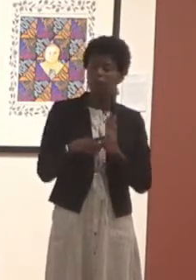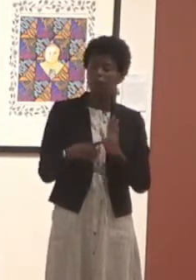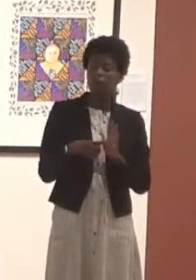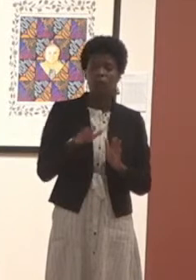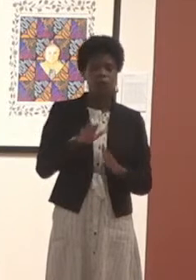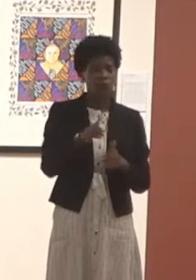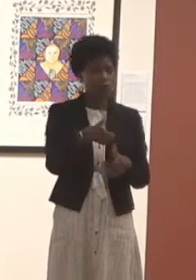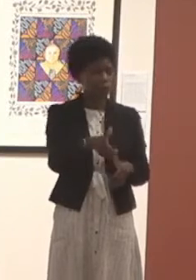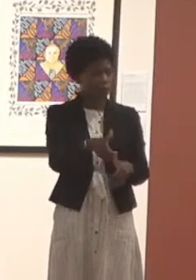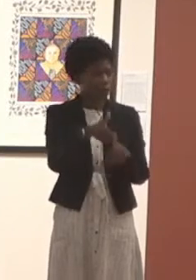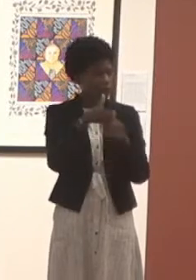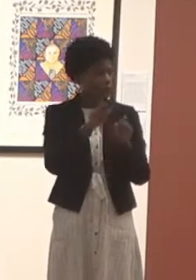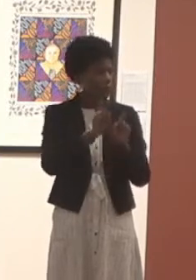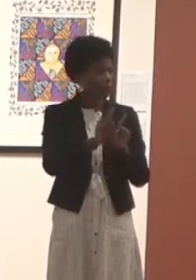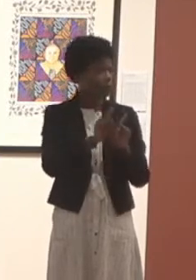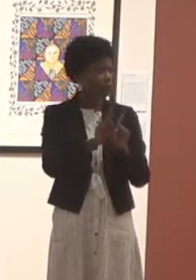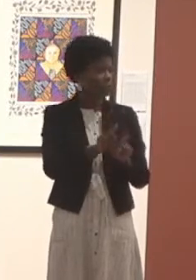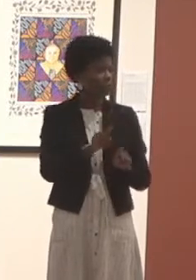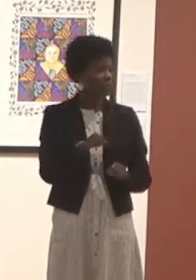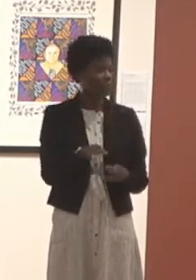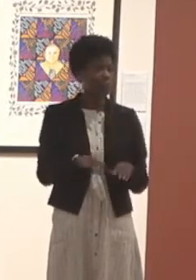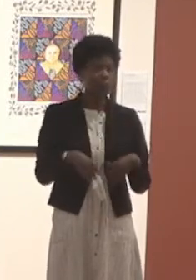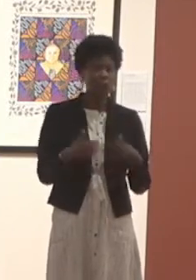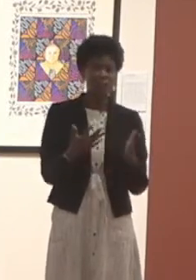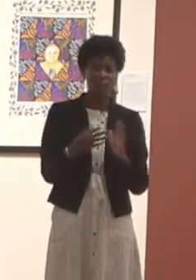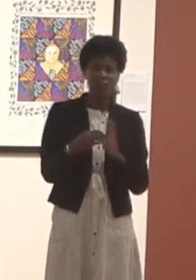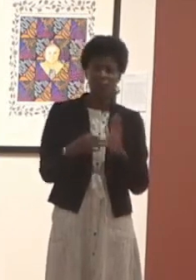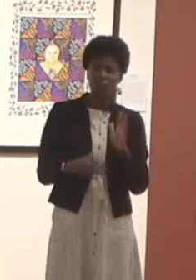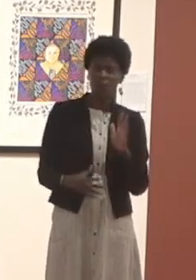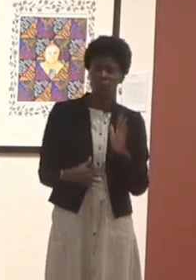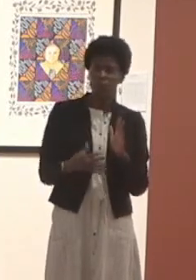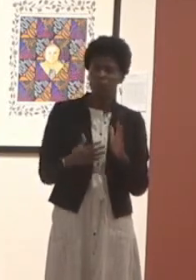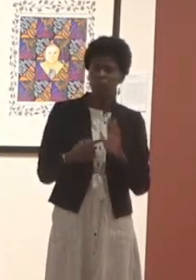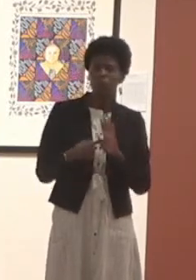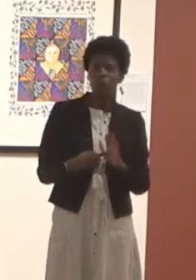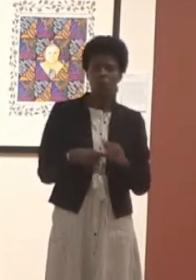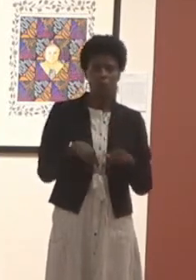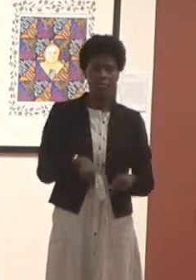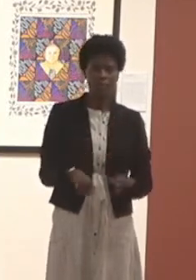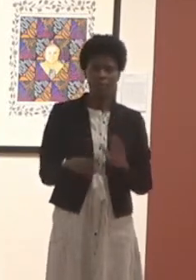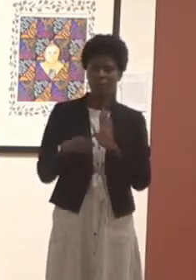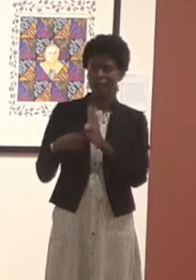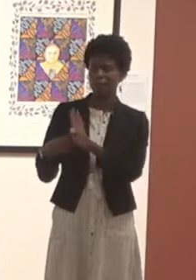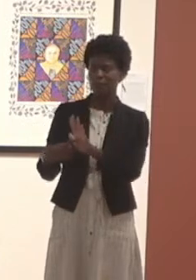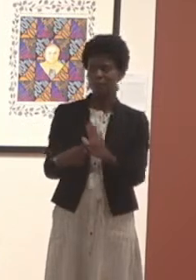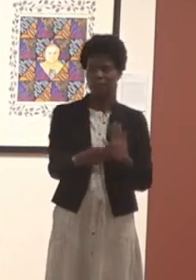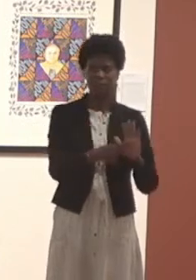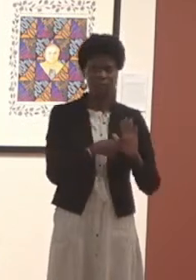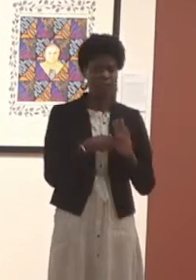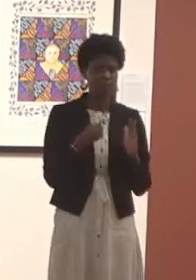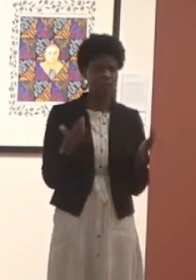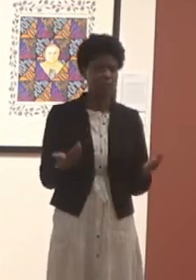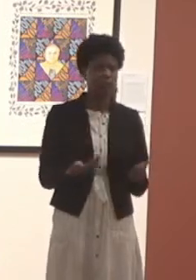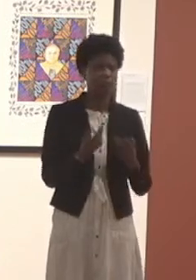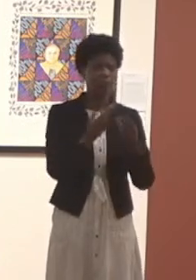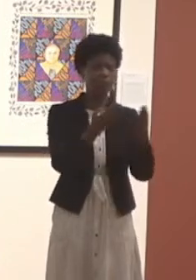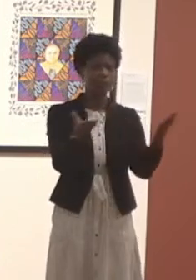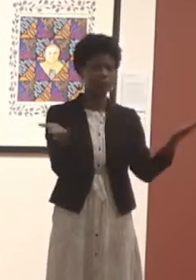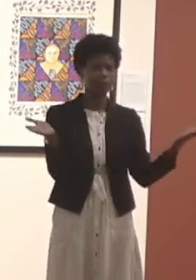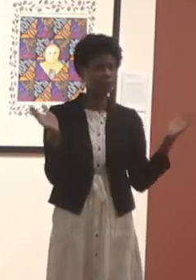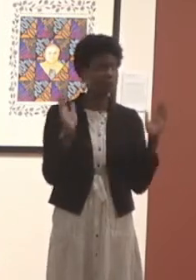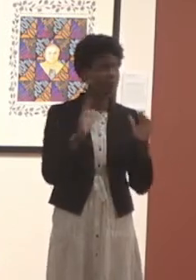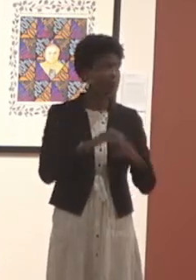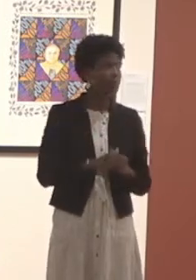scholarship and mentorship that Dr. Saggese provides to her students is evidenced by this exhibition that surrounds us. Ringo and